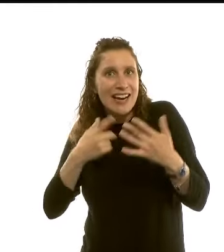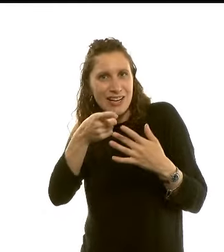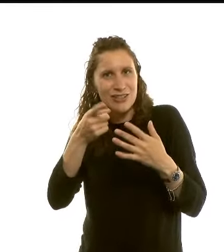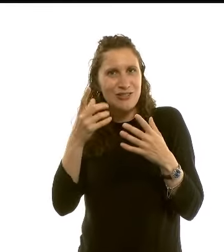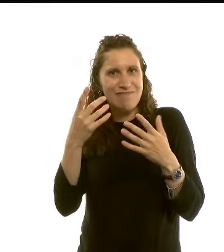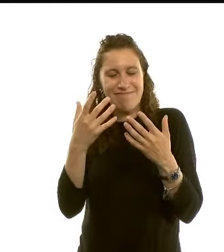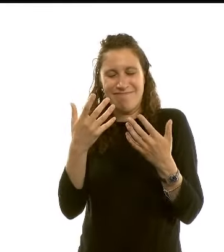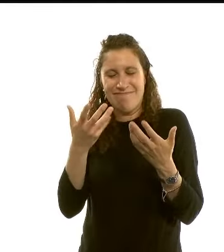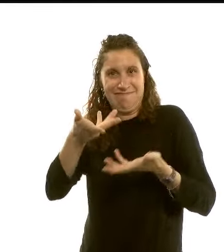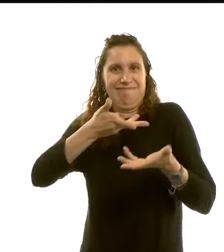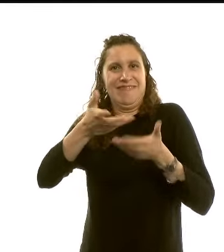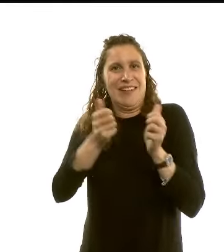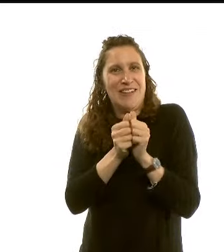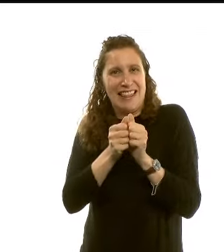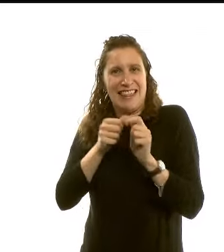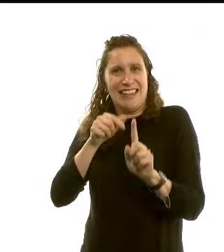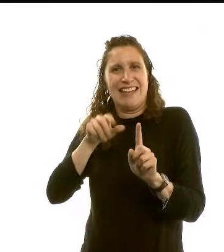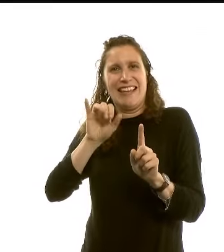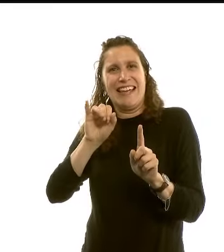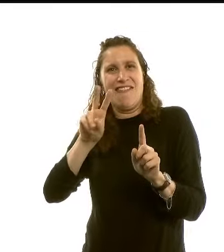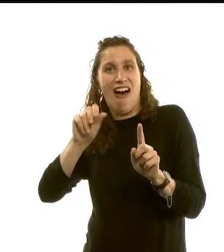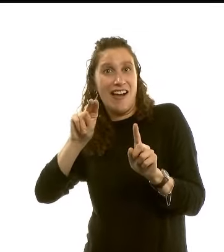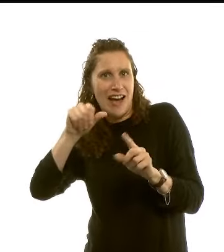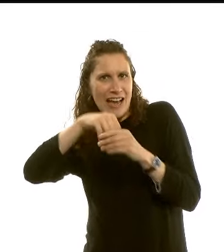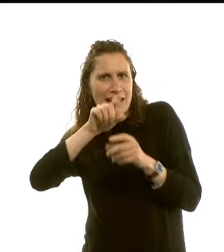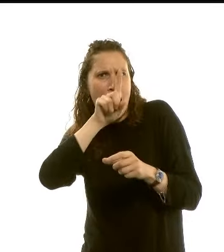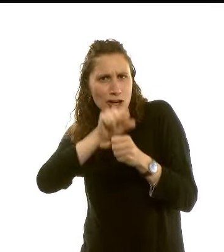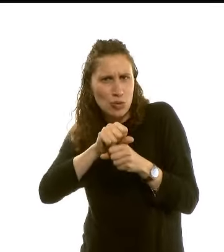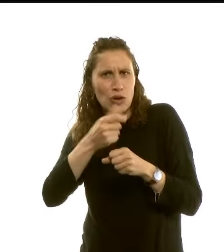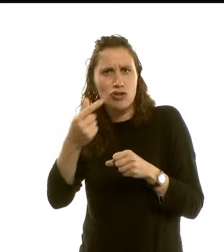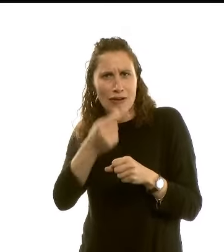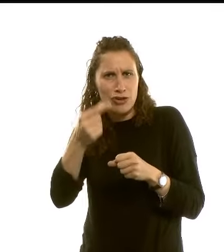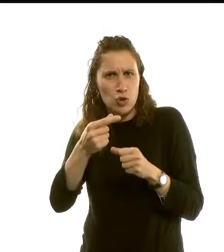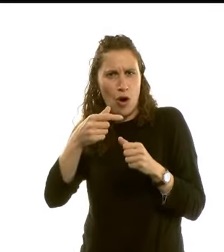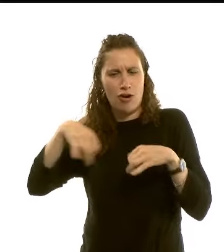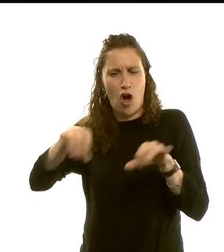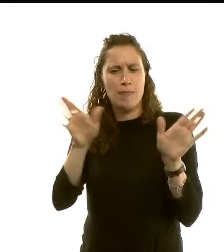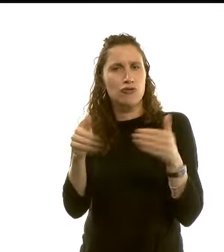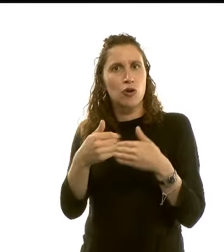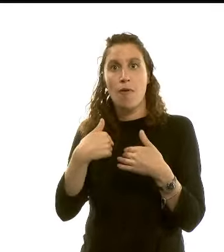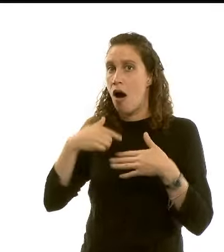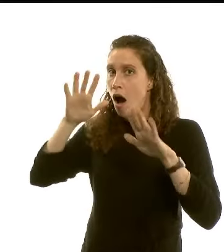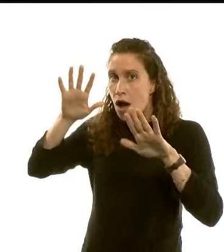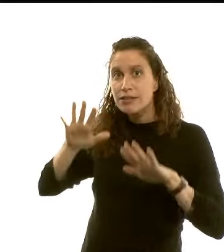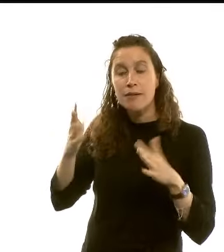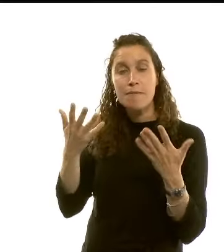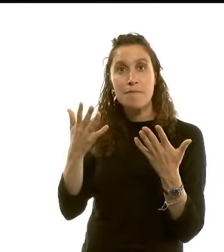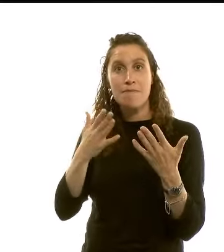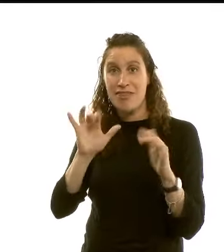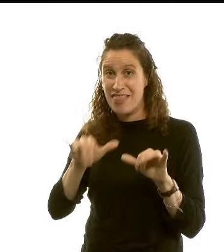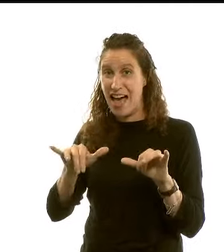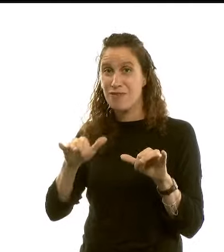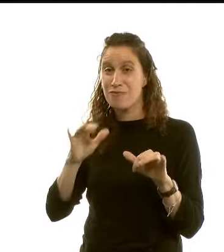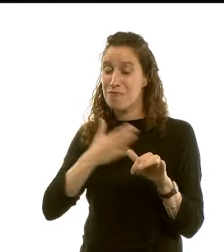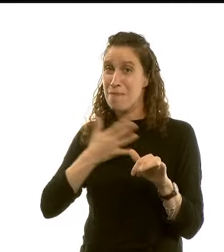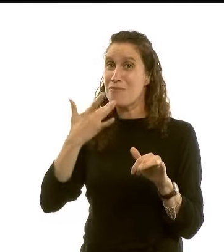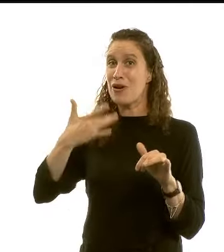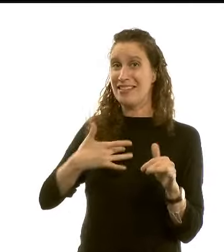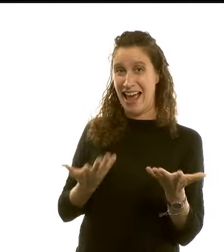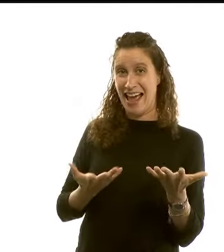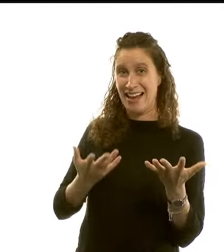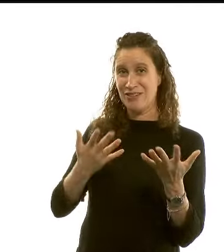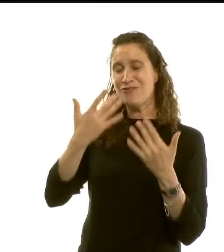with Evanna Lynch in the actual Gryffindor common room? It was incredible, and not just that, it was my birthday. We got to sing my